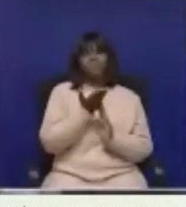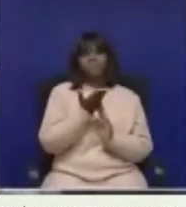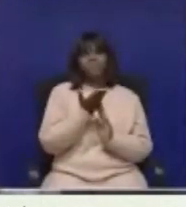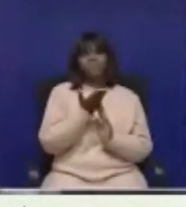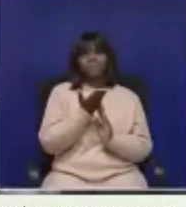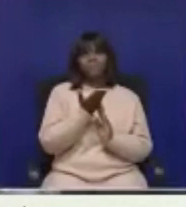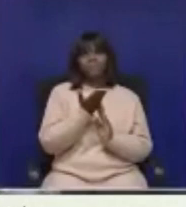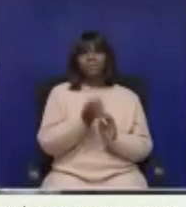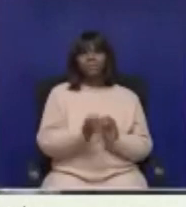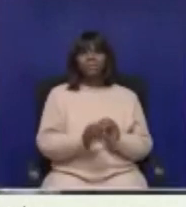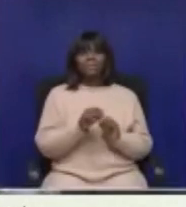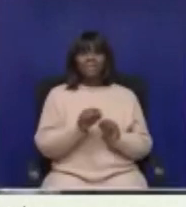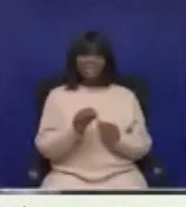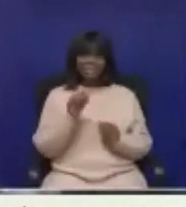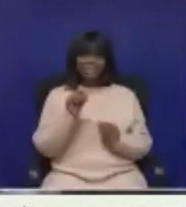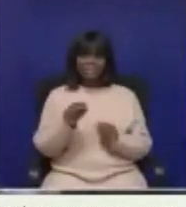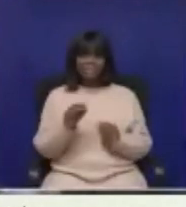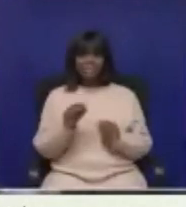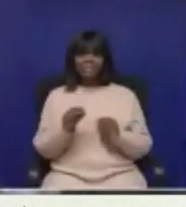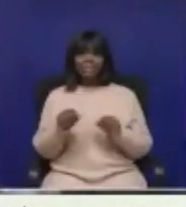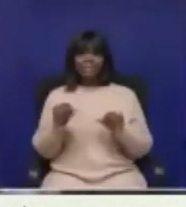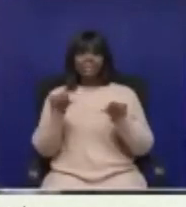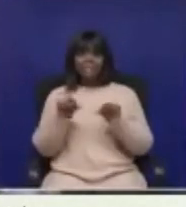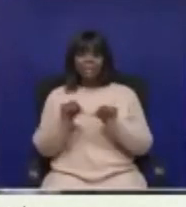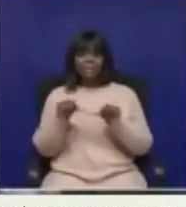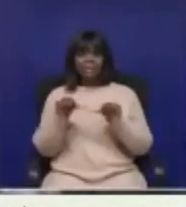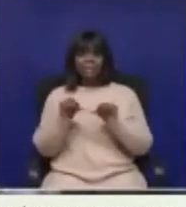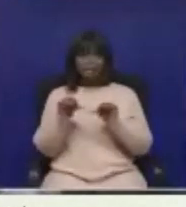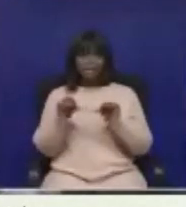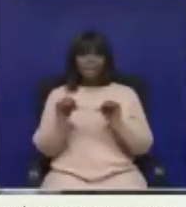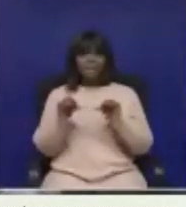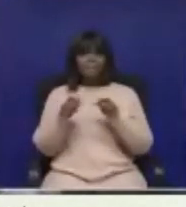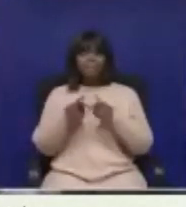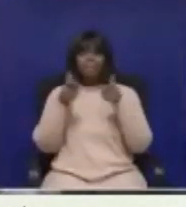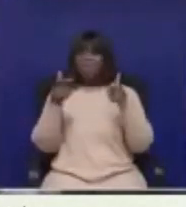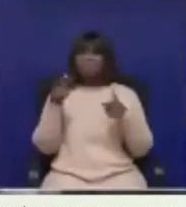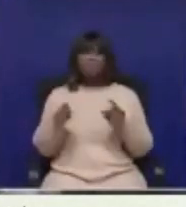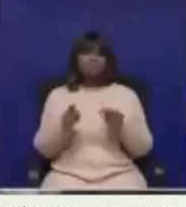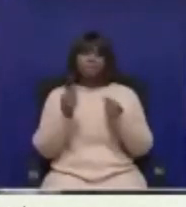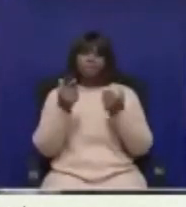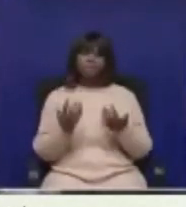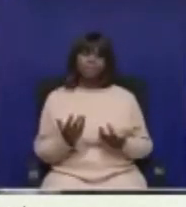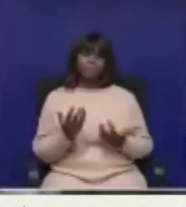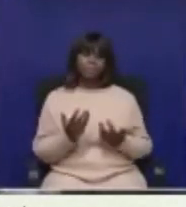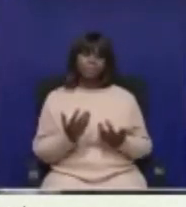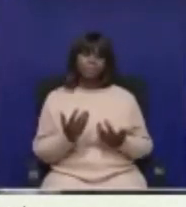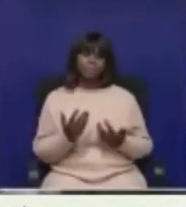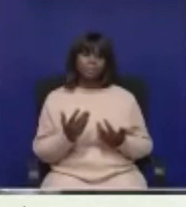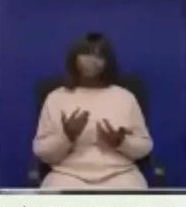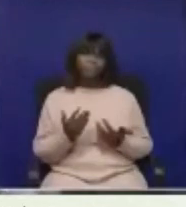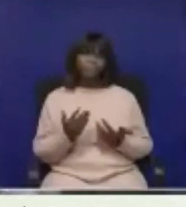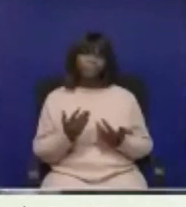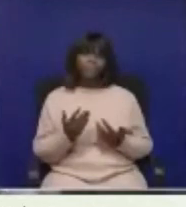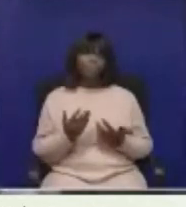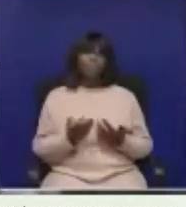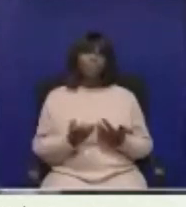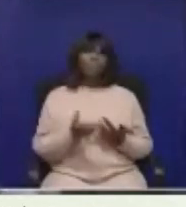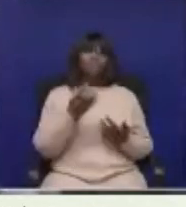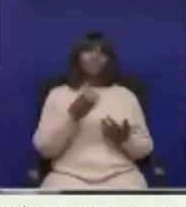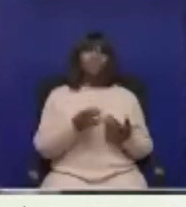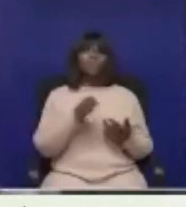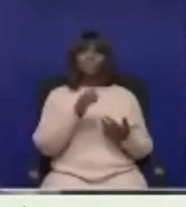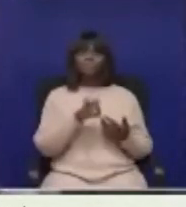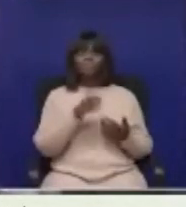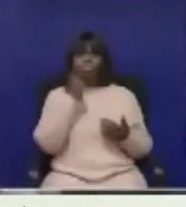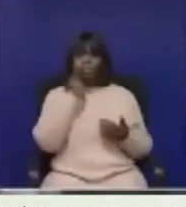size is massive for the budget. If you were to say, so I'm raising two issues. You take the lower fuel levy up,